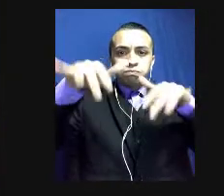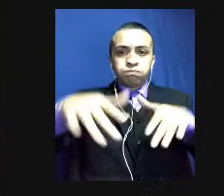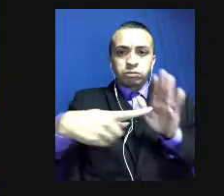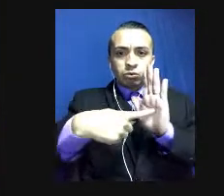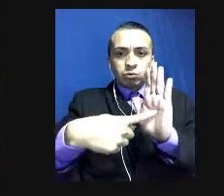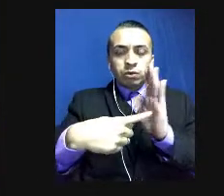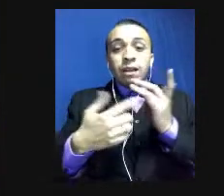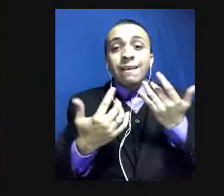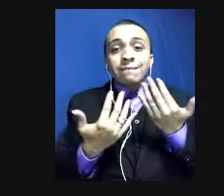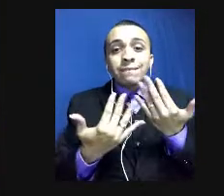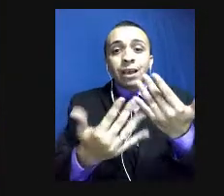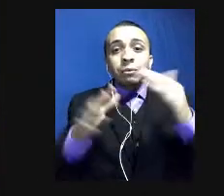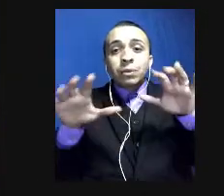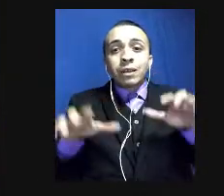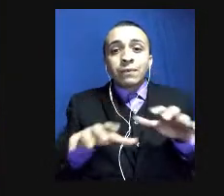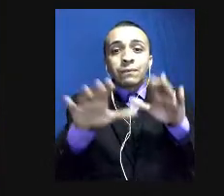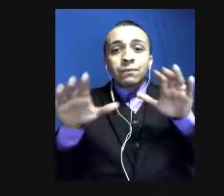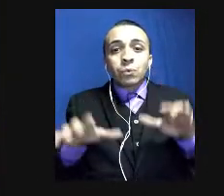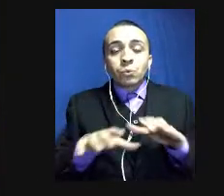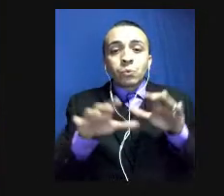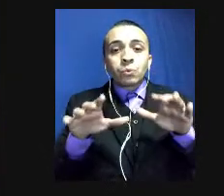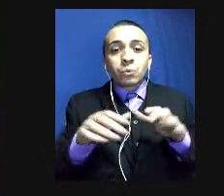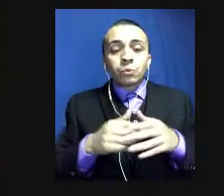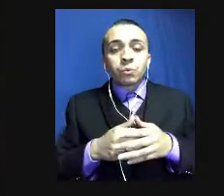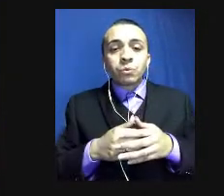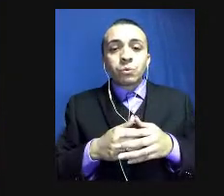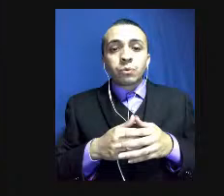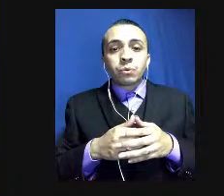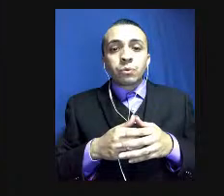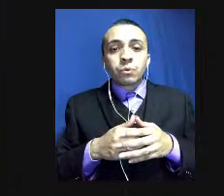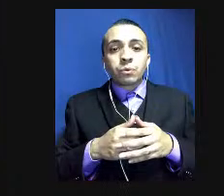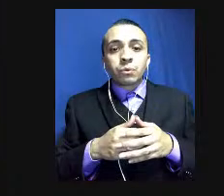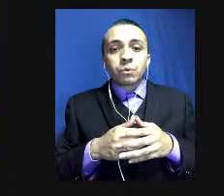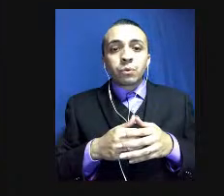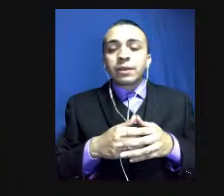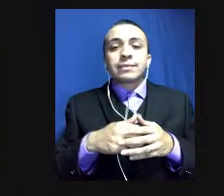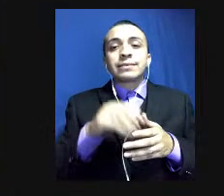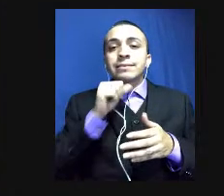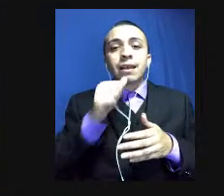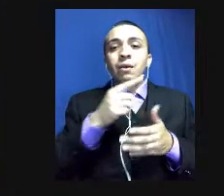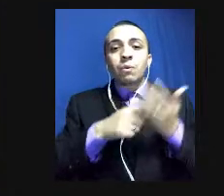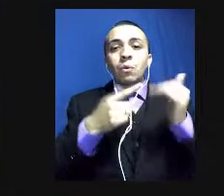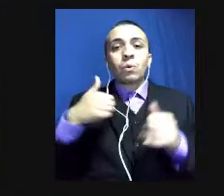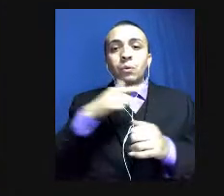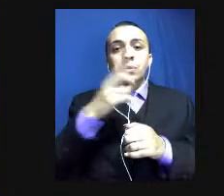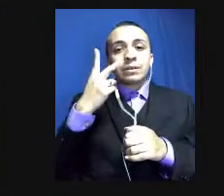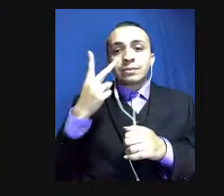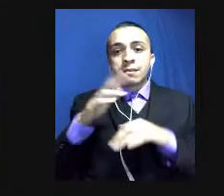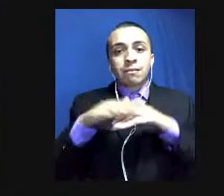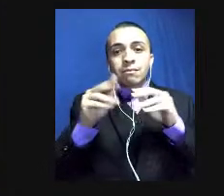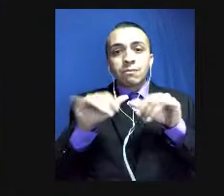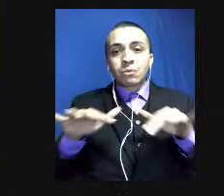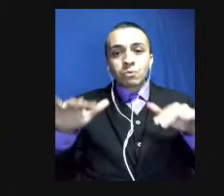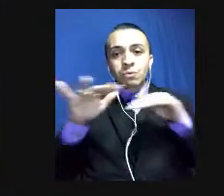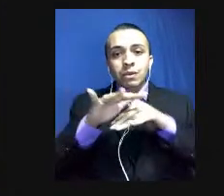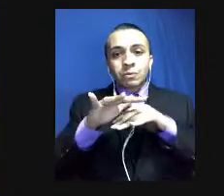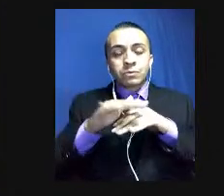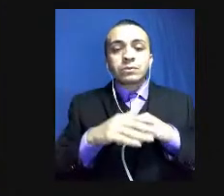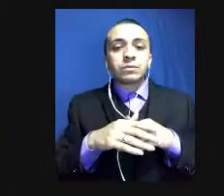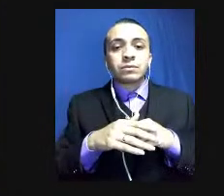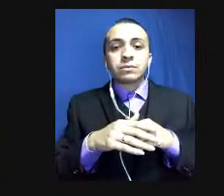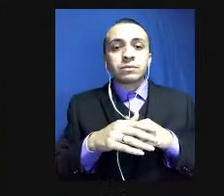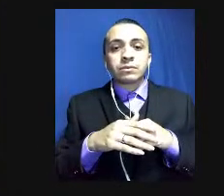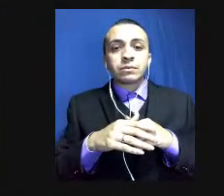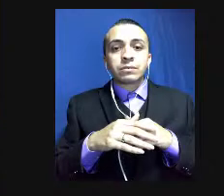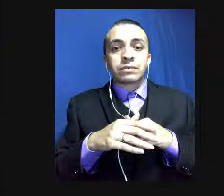that this is modeling is not really what we're going to be seeing on the ground. This is something I would have to adjust. But we had the